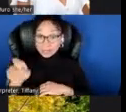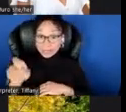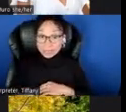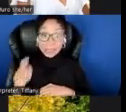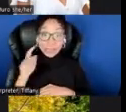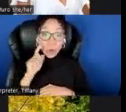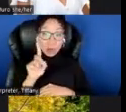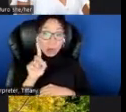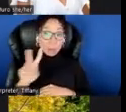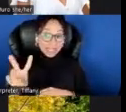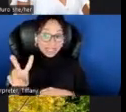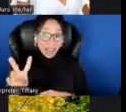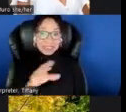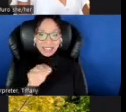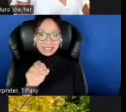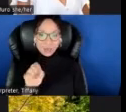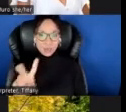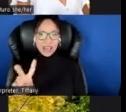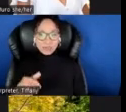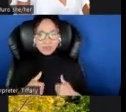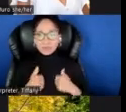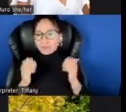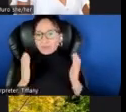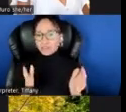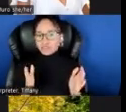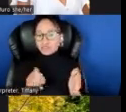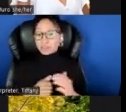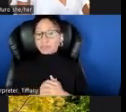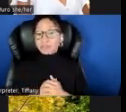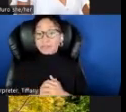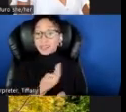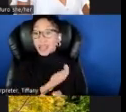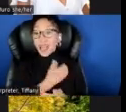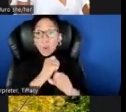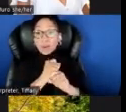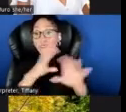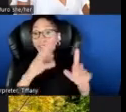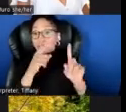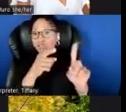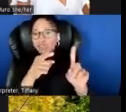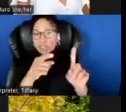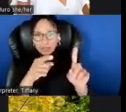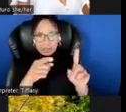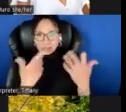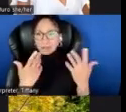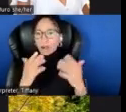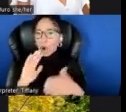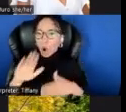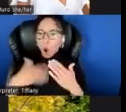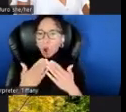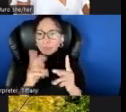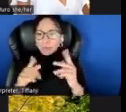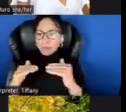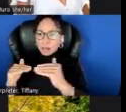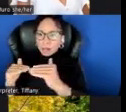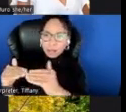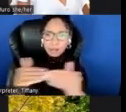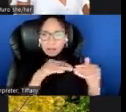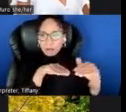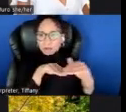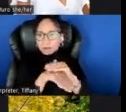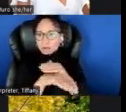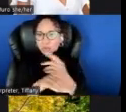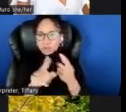Our vision is a world where all people have equal access to physical